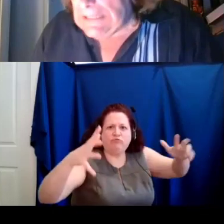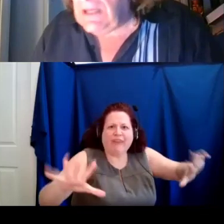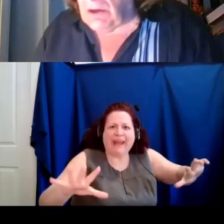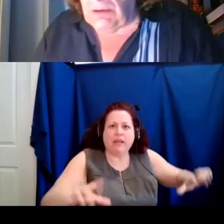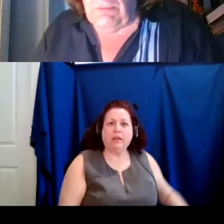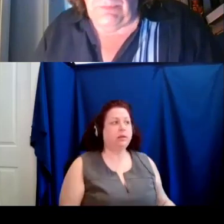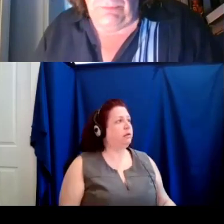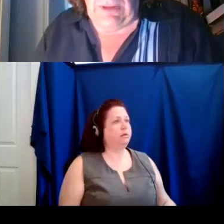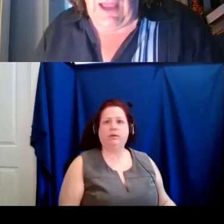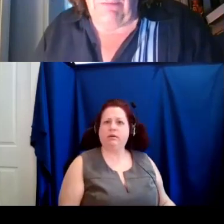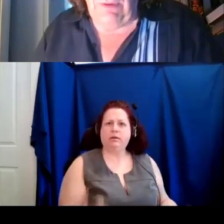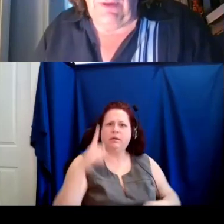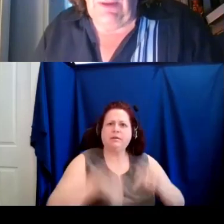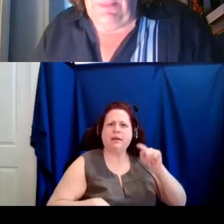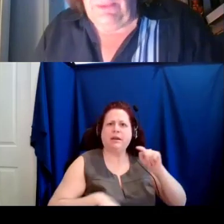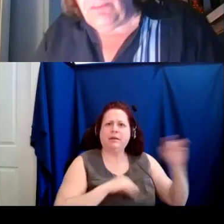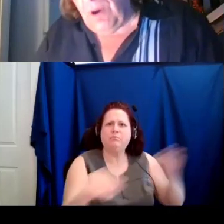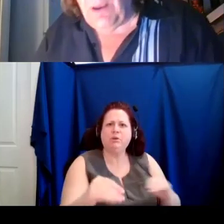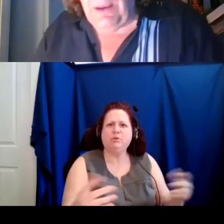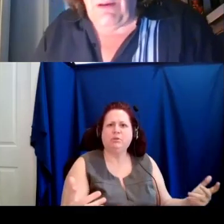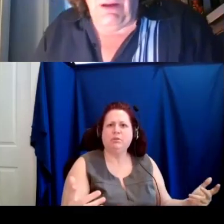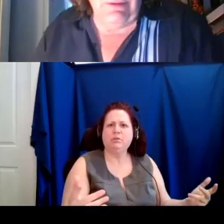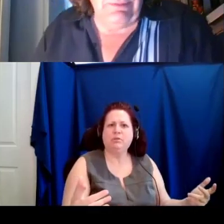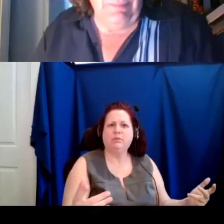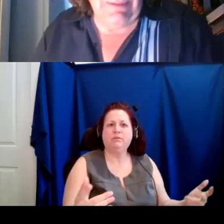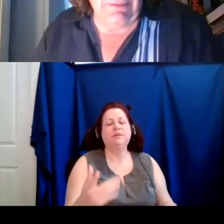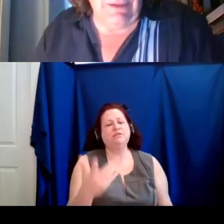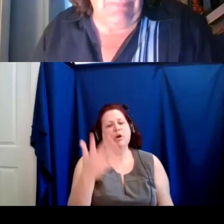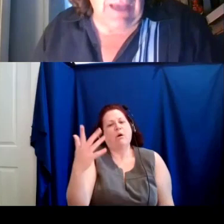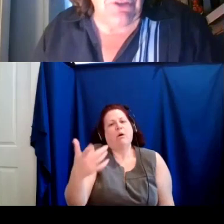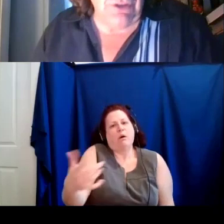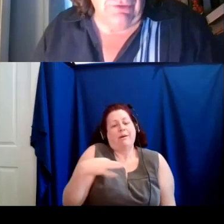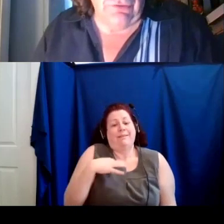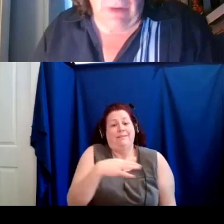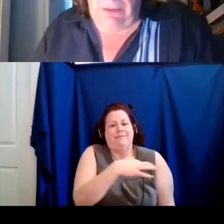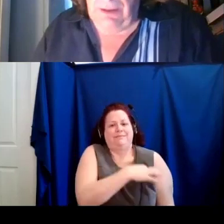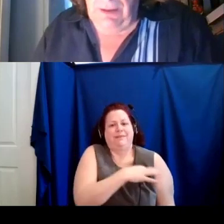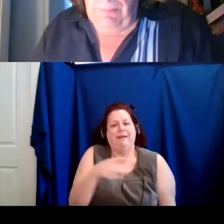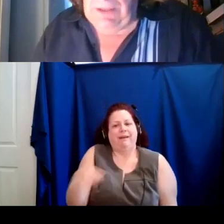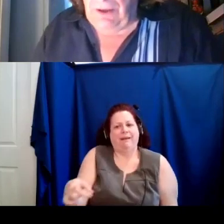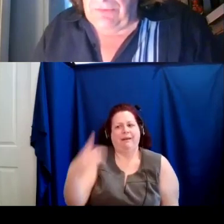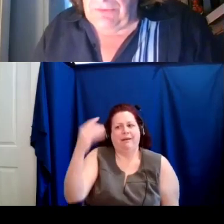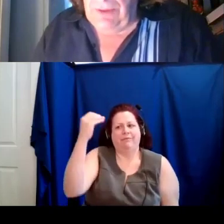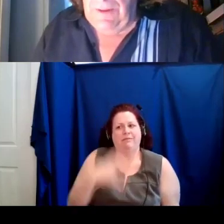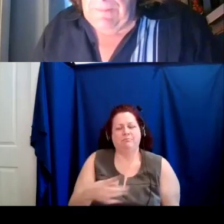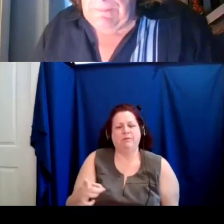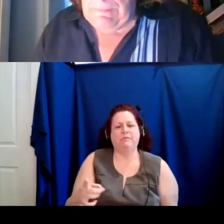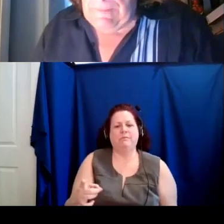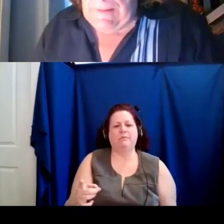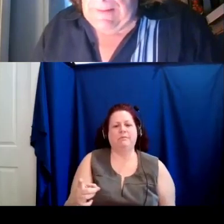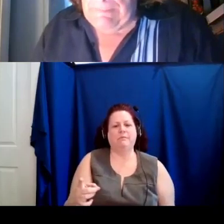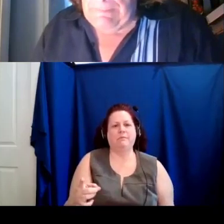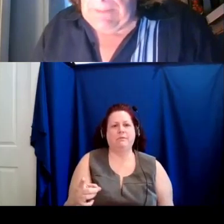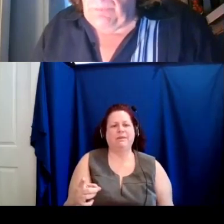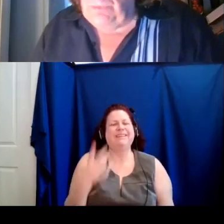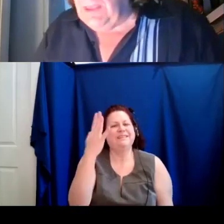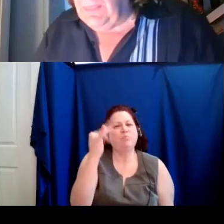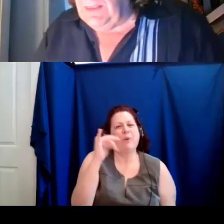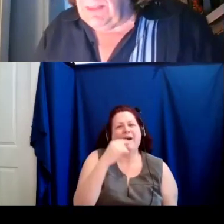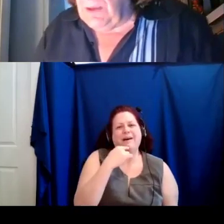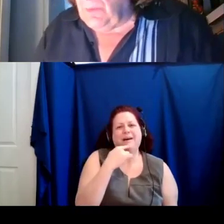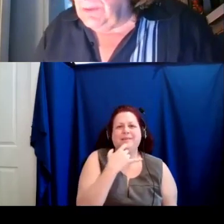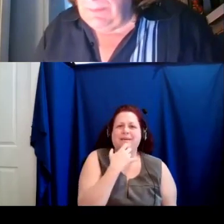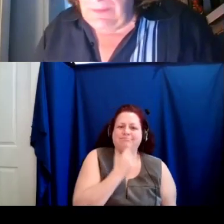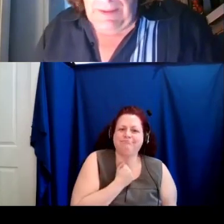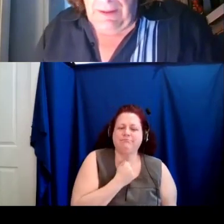often hear from staff, and this is why I call it the compassionate restraint, because people will say